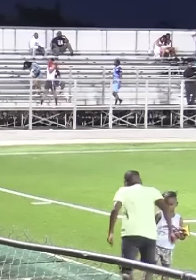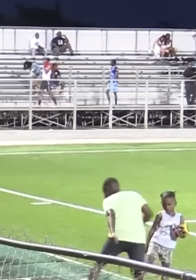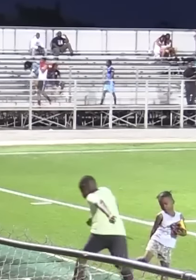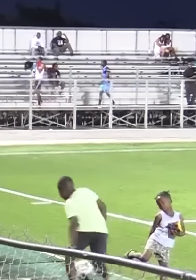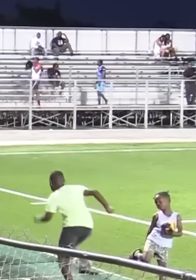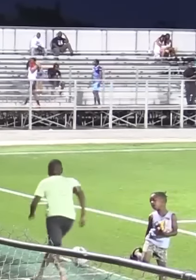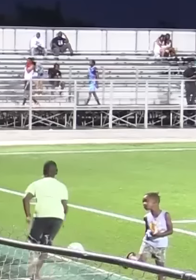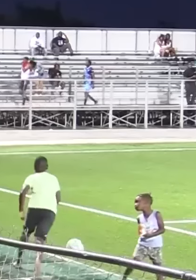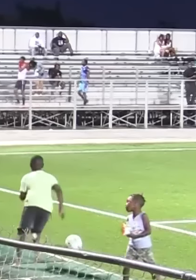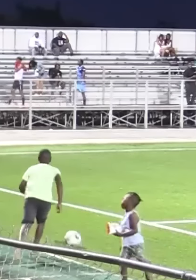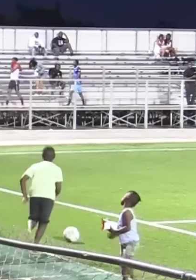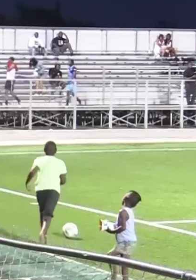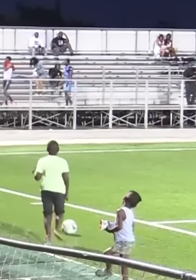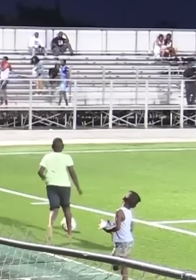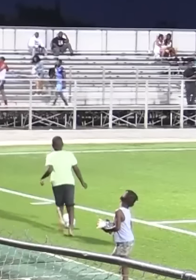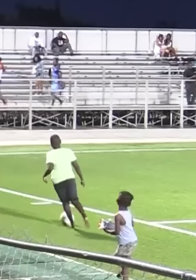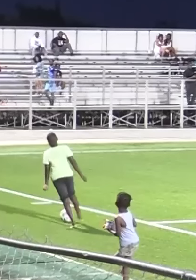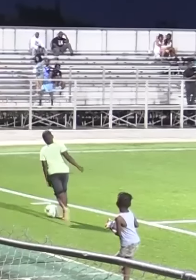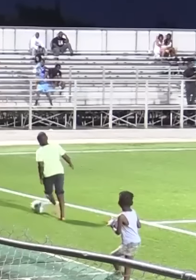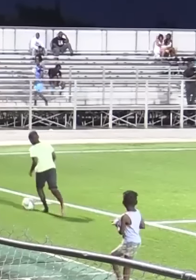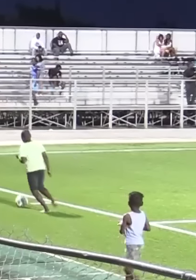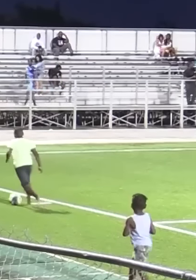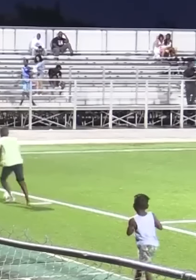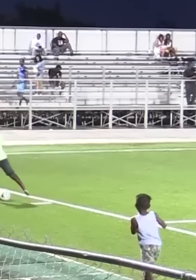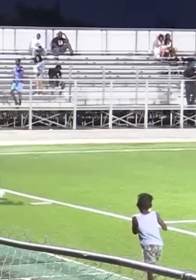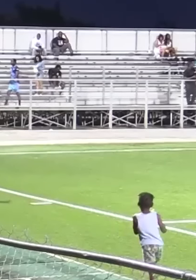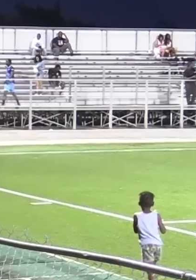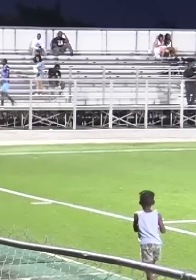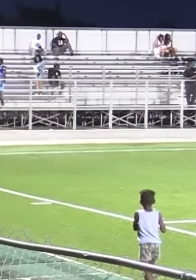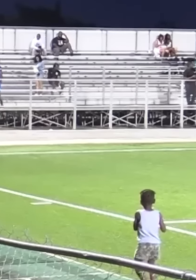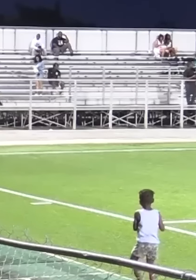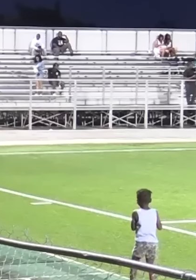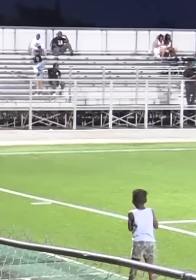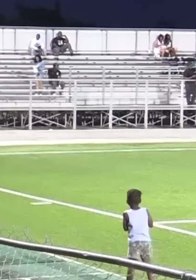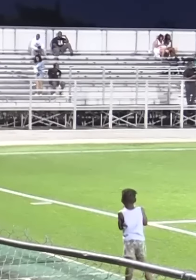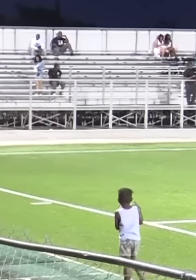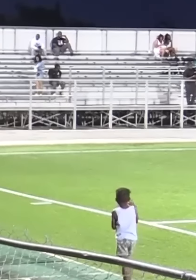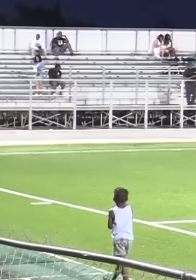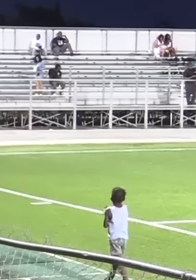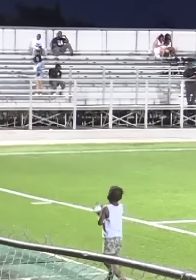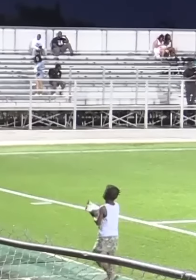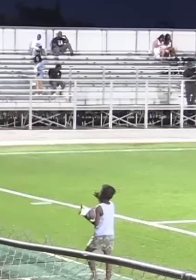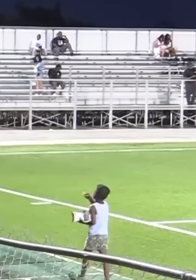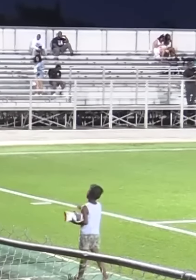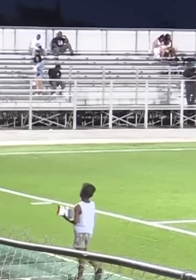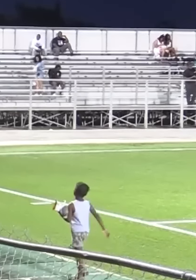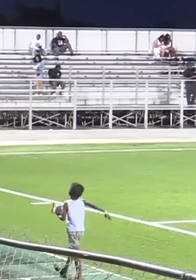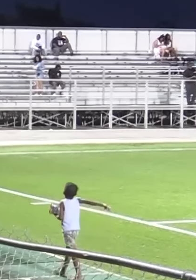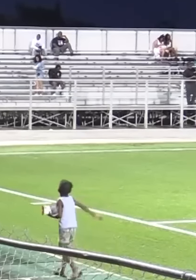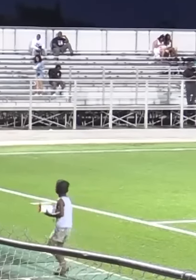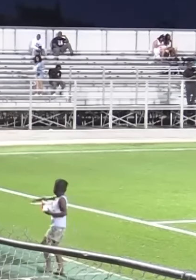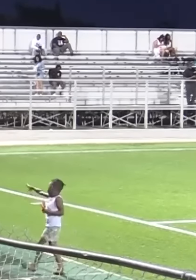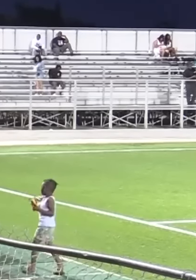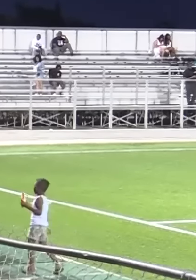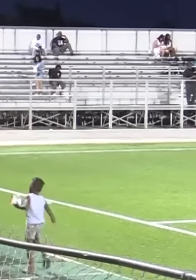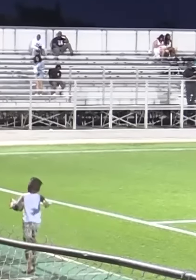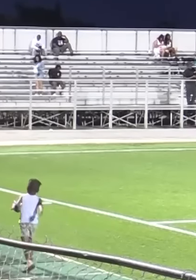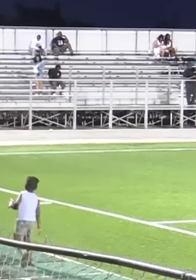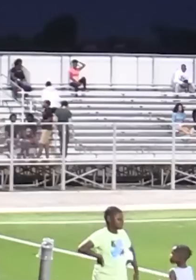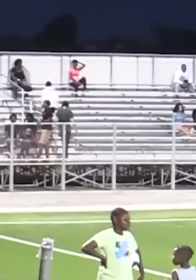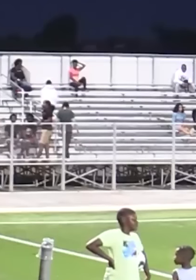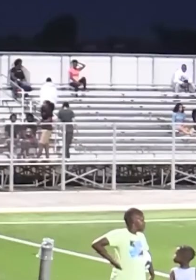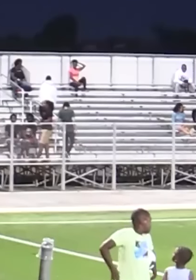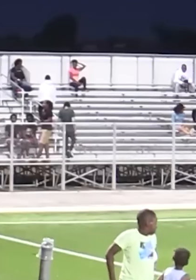Park, who had lead that event. The same one-night tournament. And then the guys wanted a one-night tournament in the